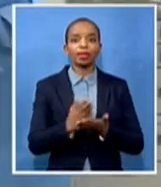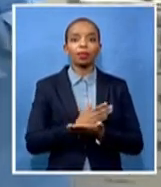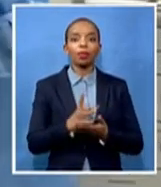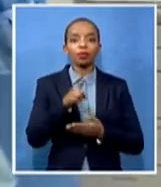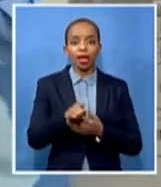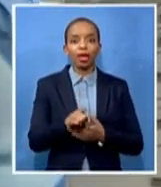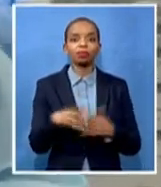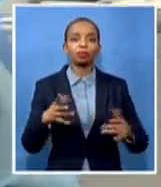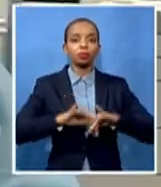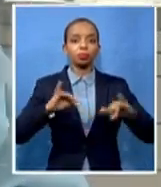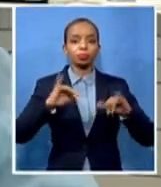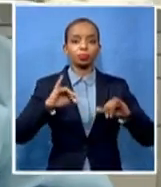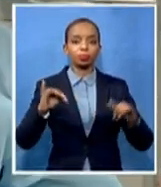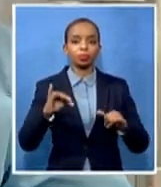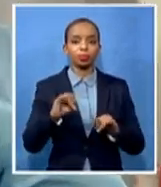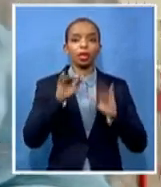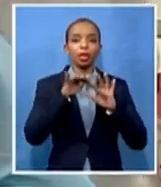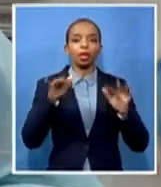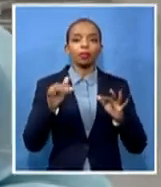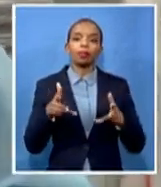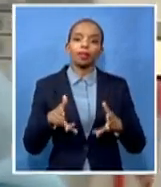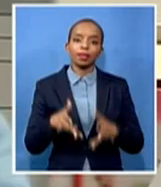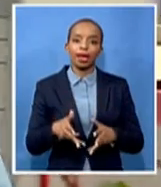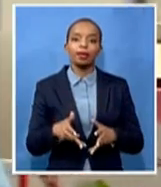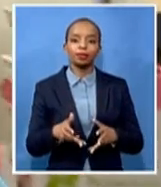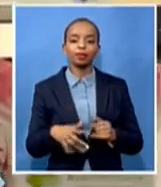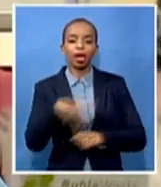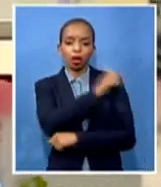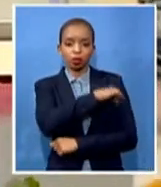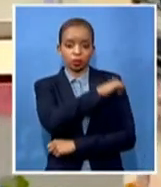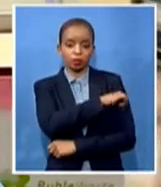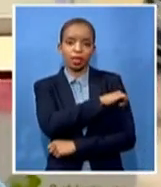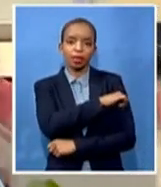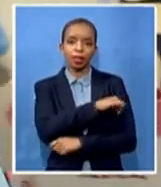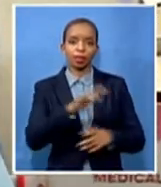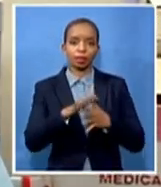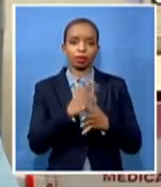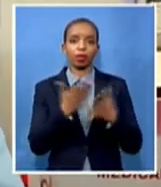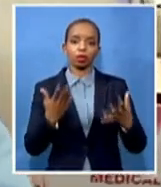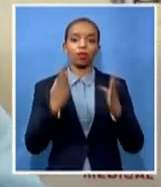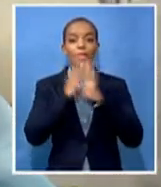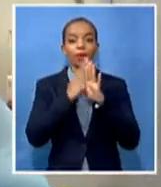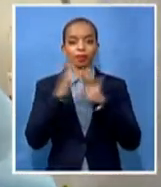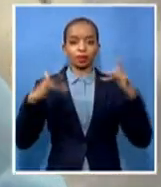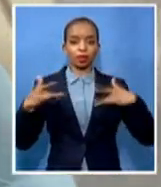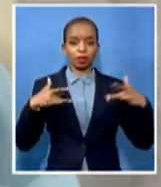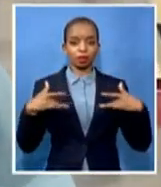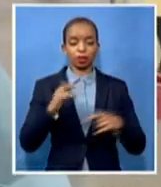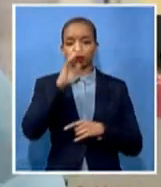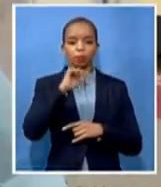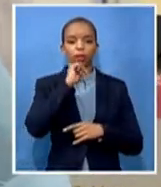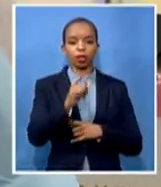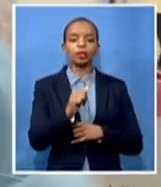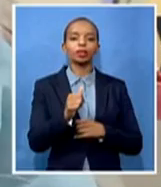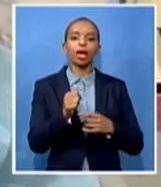Charlotte Maxeke Hospital, but Blaine, due to privacy concerns, obviously we're not going to speak to them at this point. The point where I'm